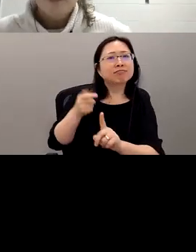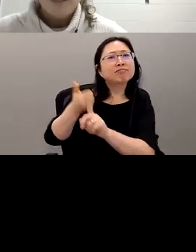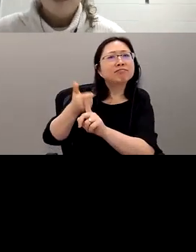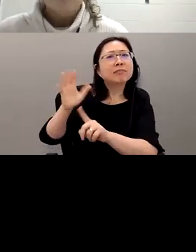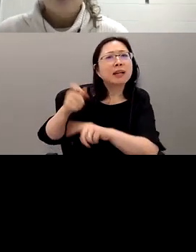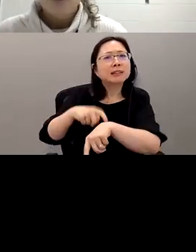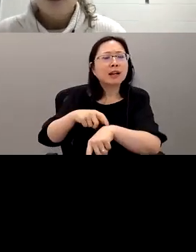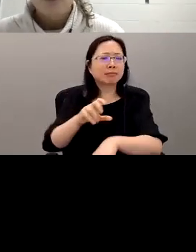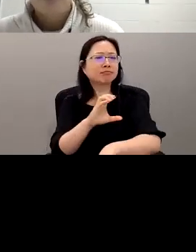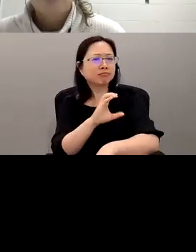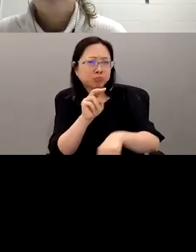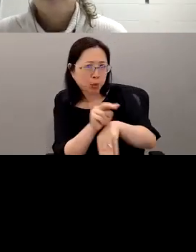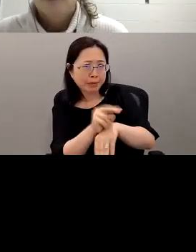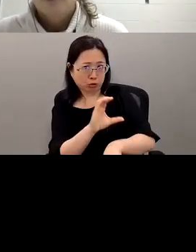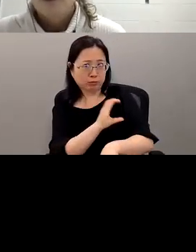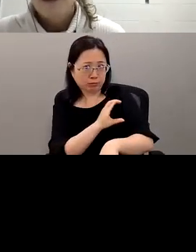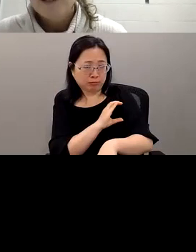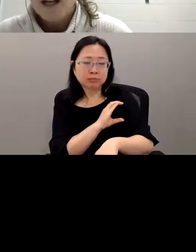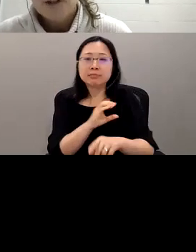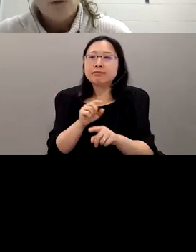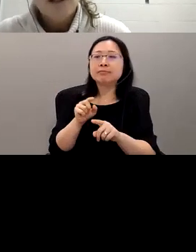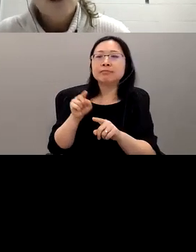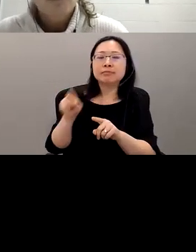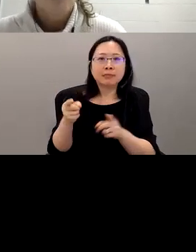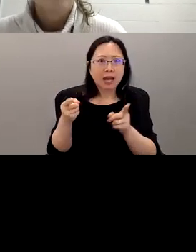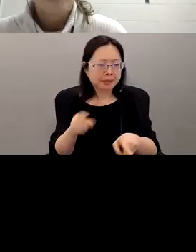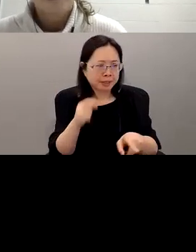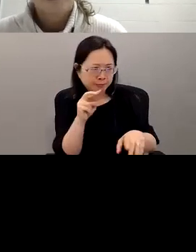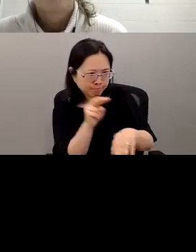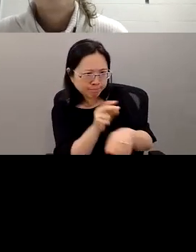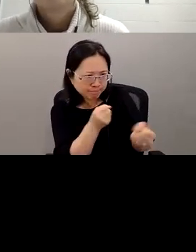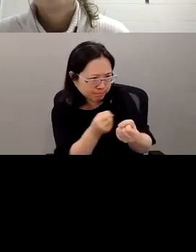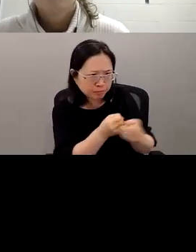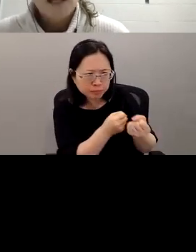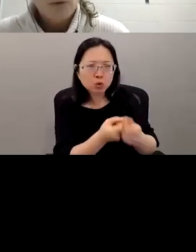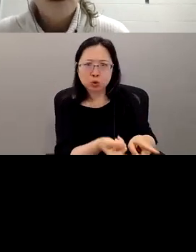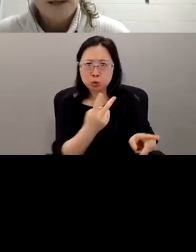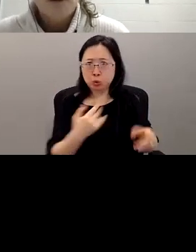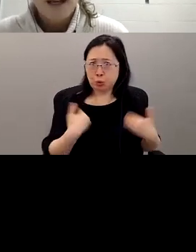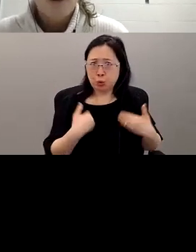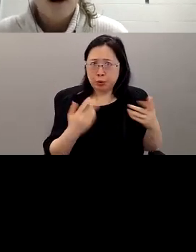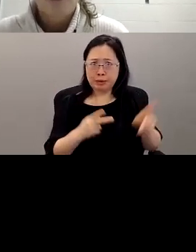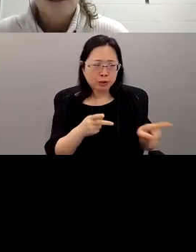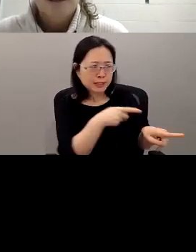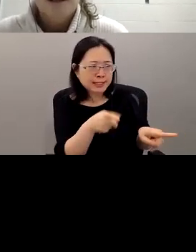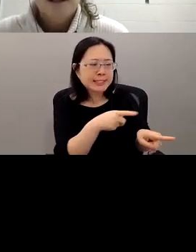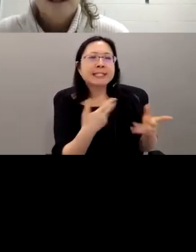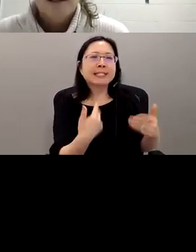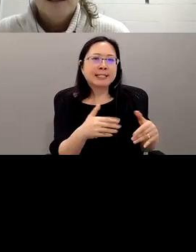advocated for 2 youth who had vandalized 22 properties to meet with the people they had